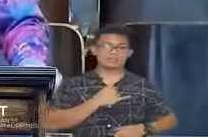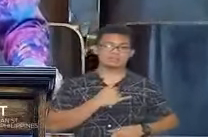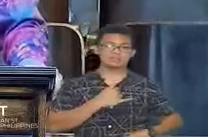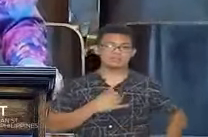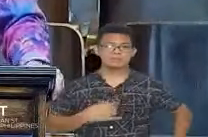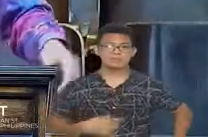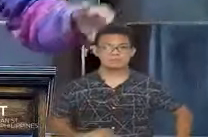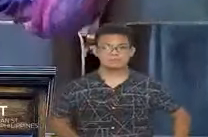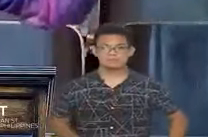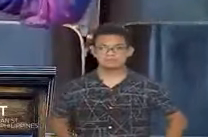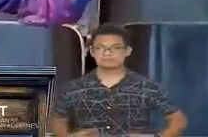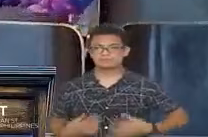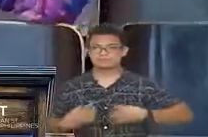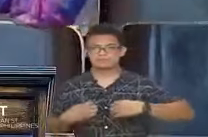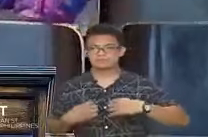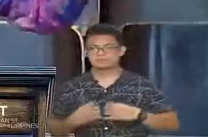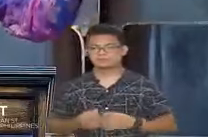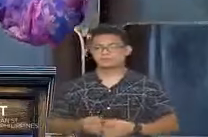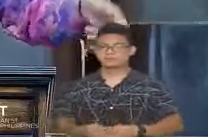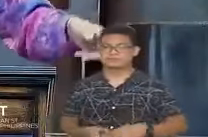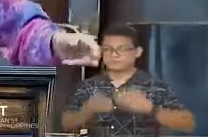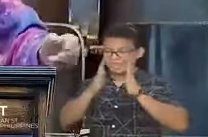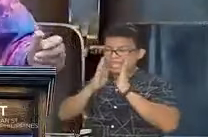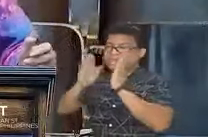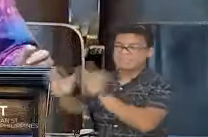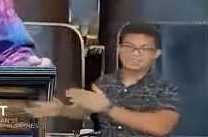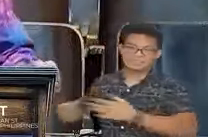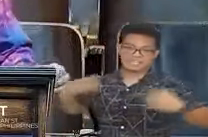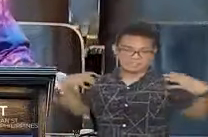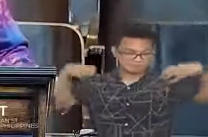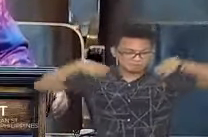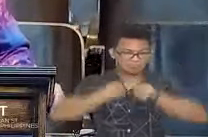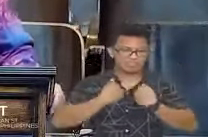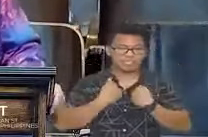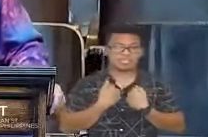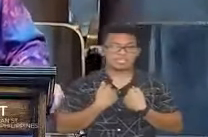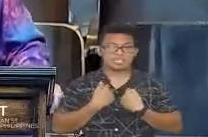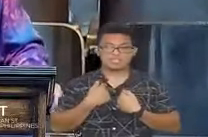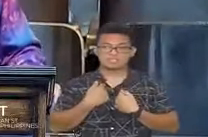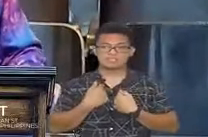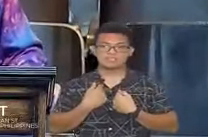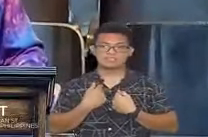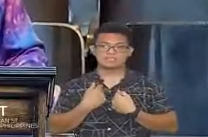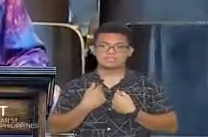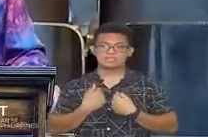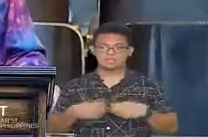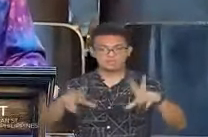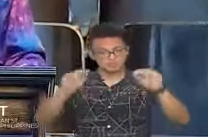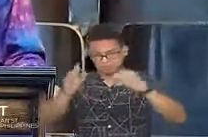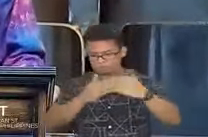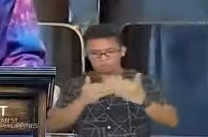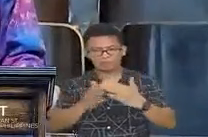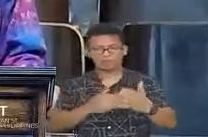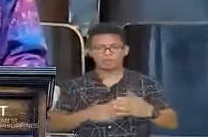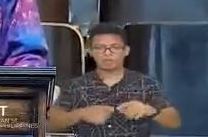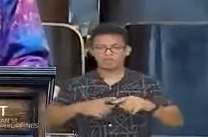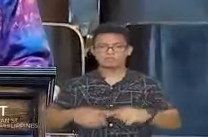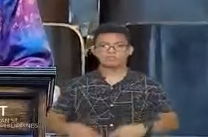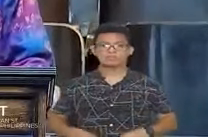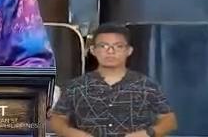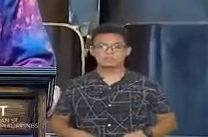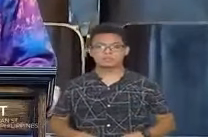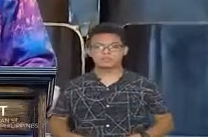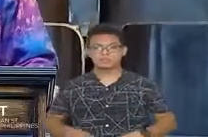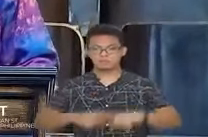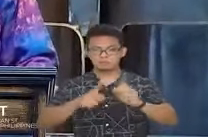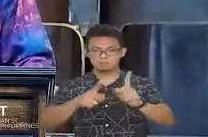He left his jacket, but his integrity was intact. I don't care how many jackets I will lose. For as